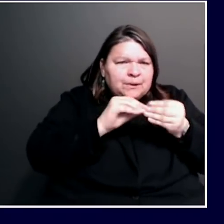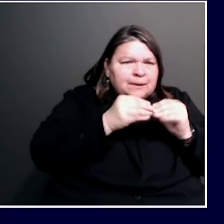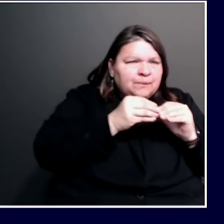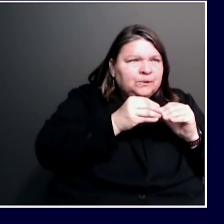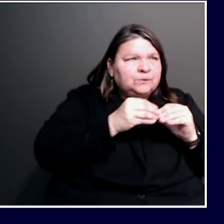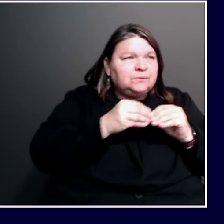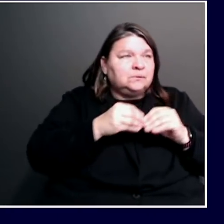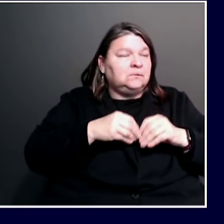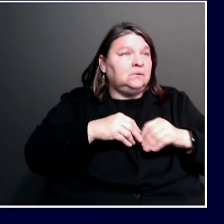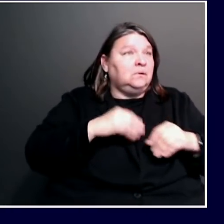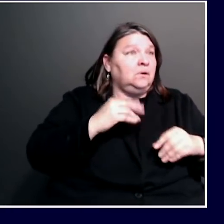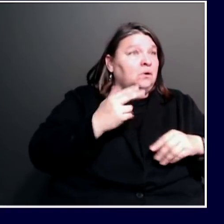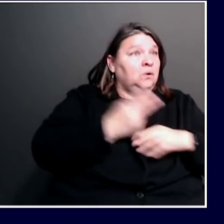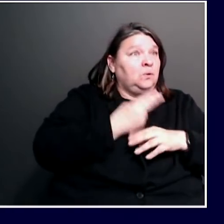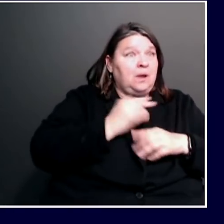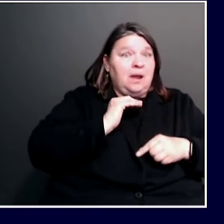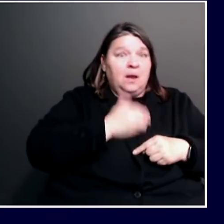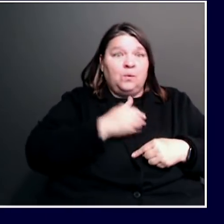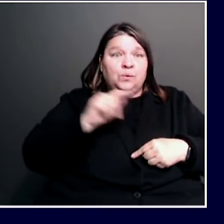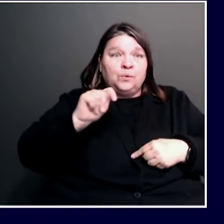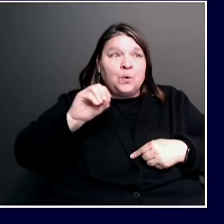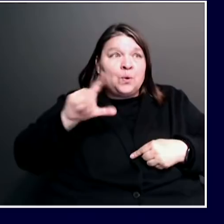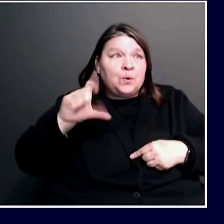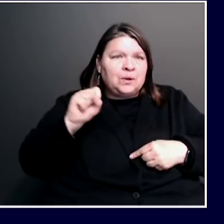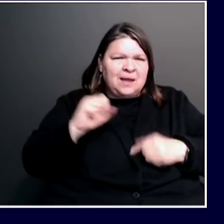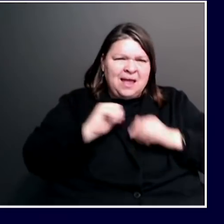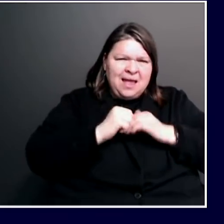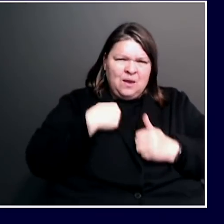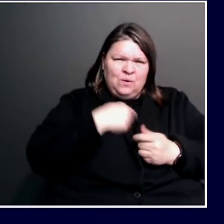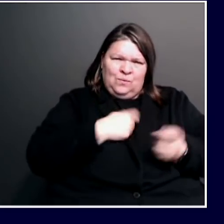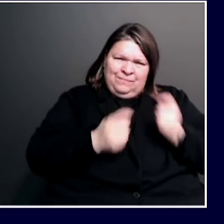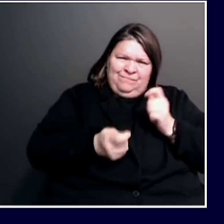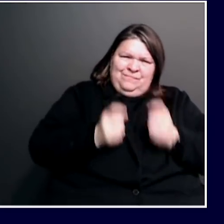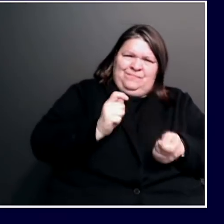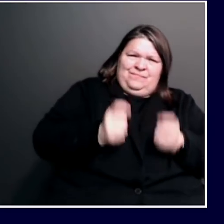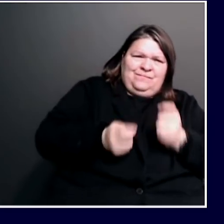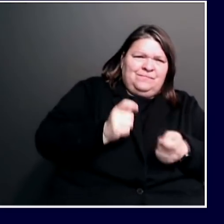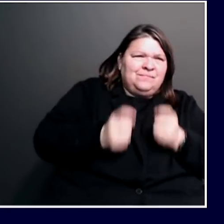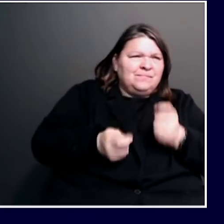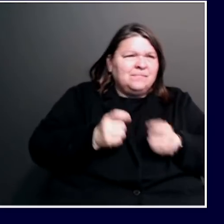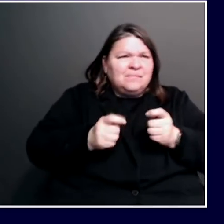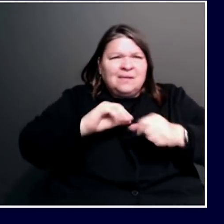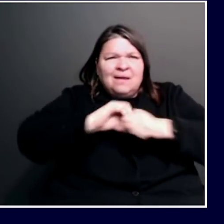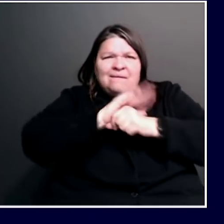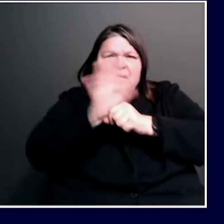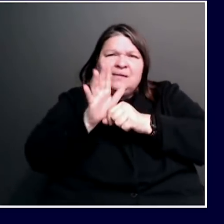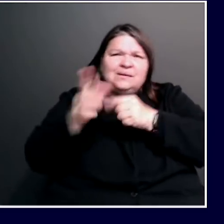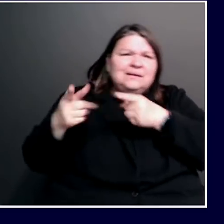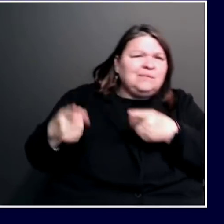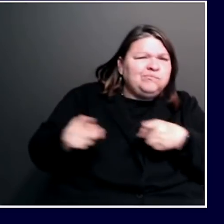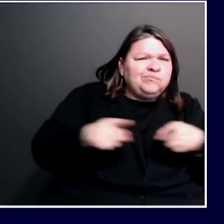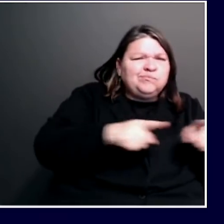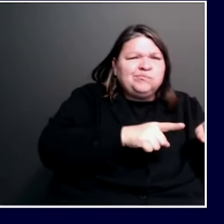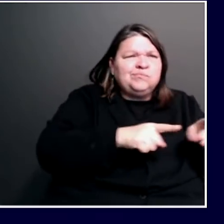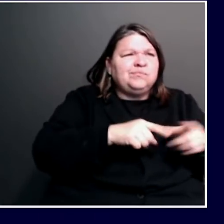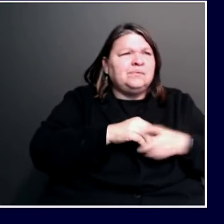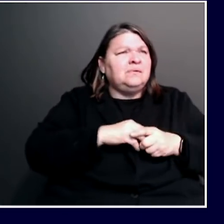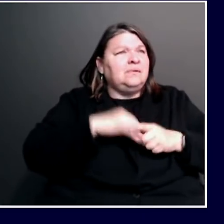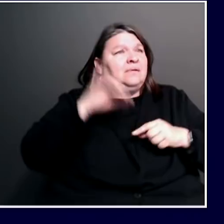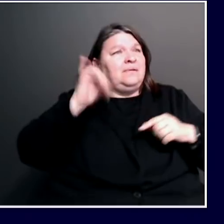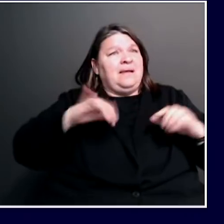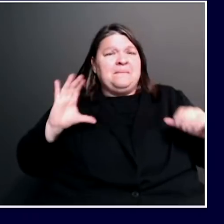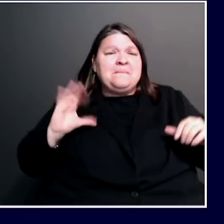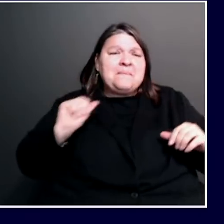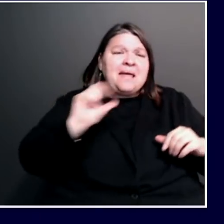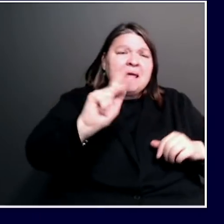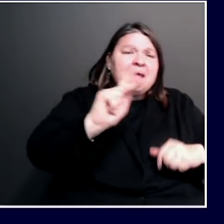to refine them so we more quickly get back to what Maine people love, which is being able to